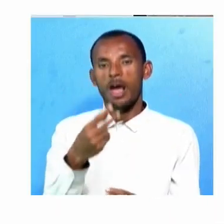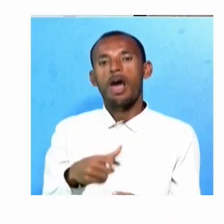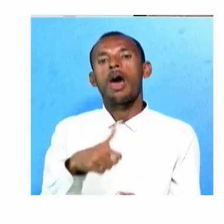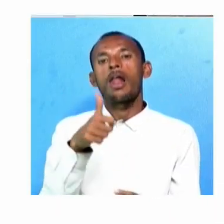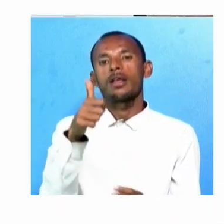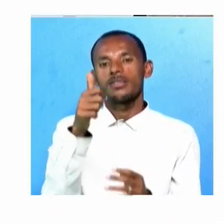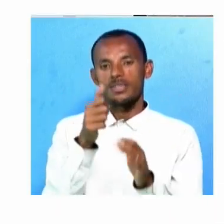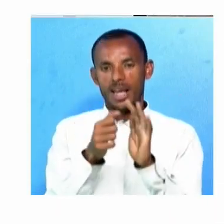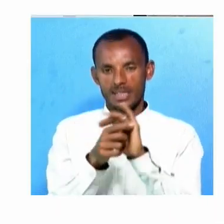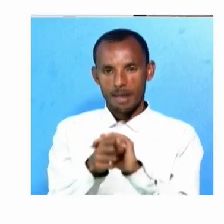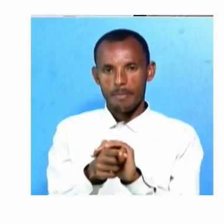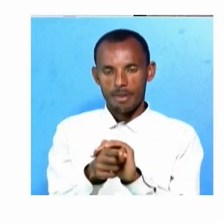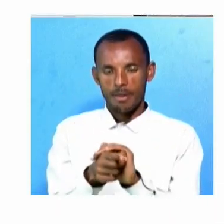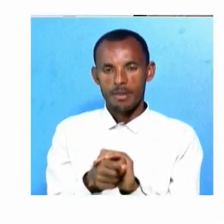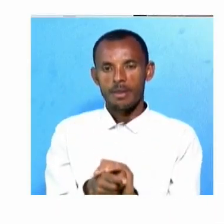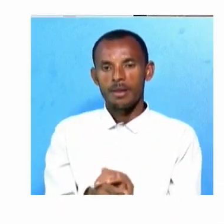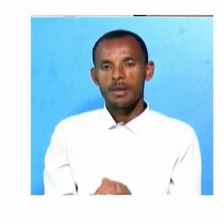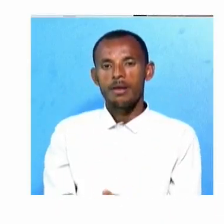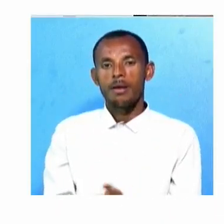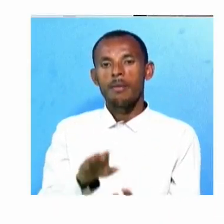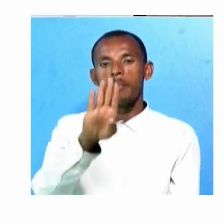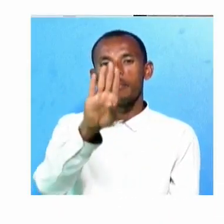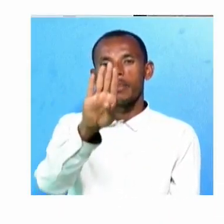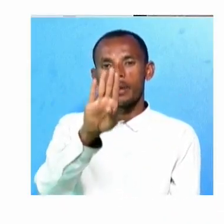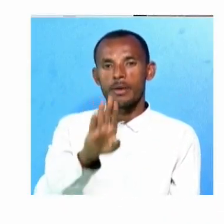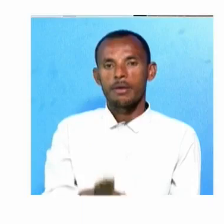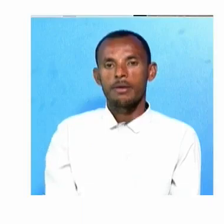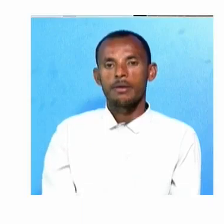example. B.